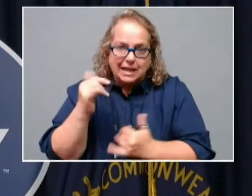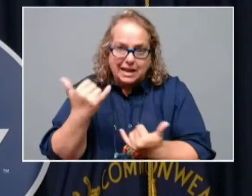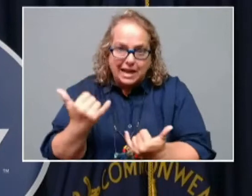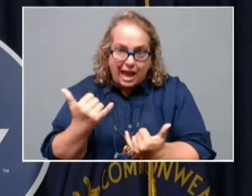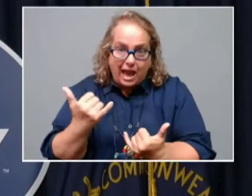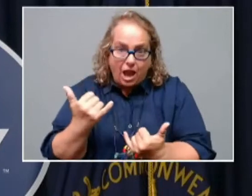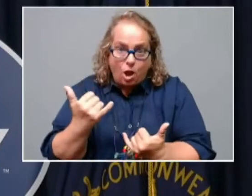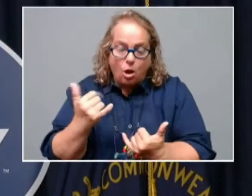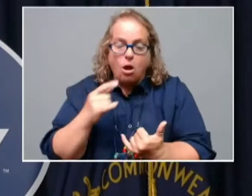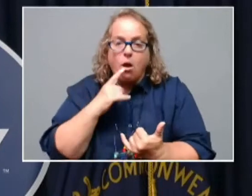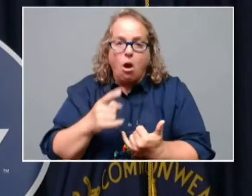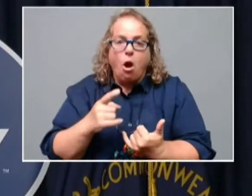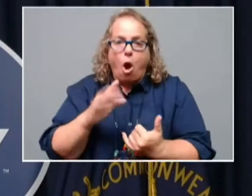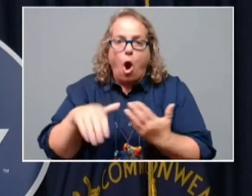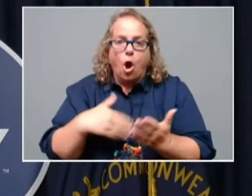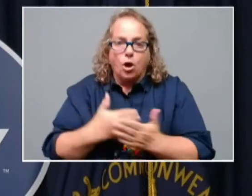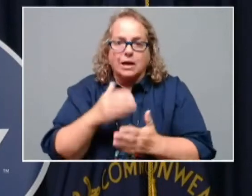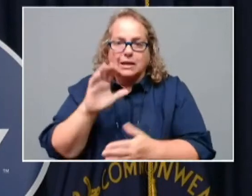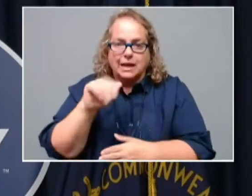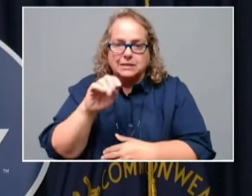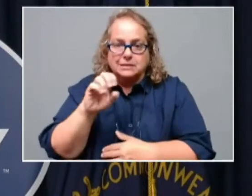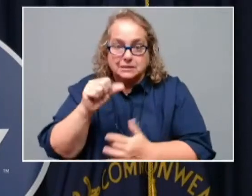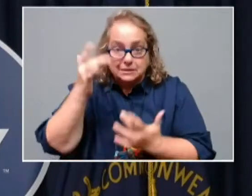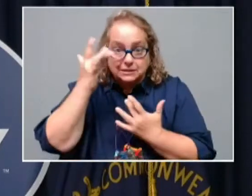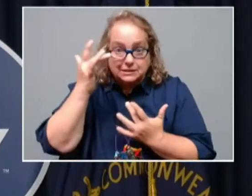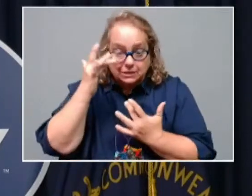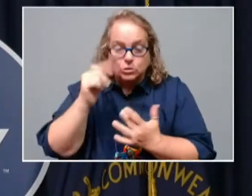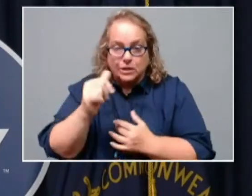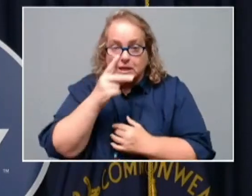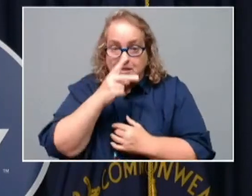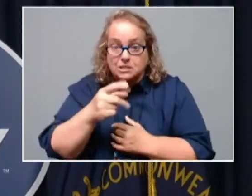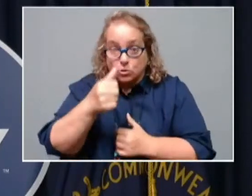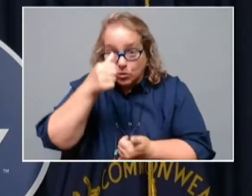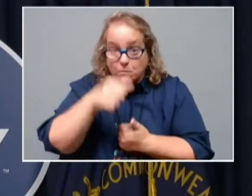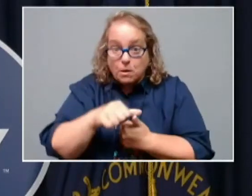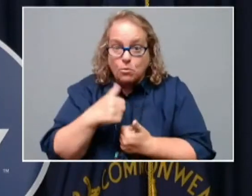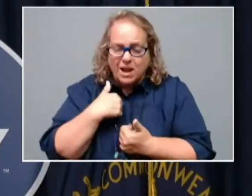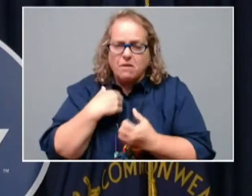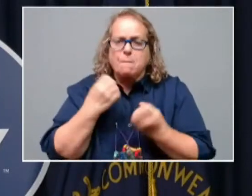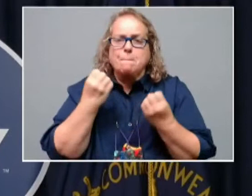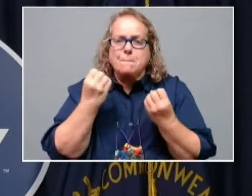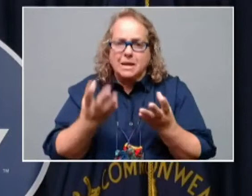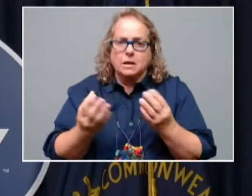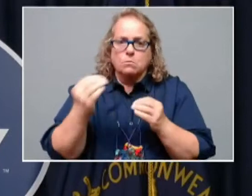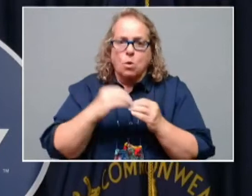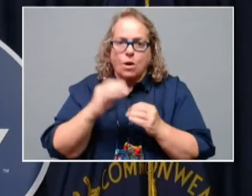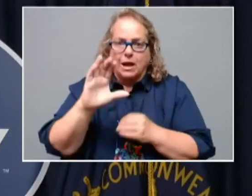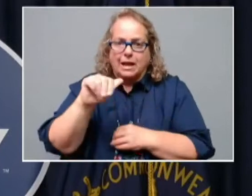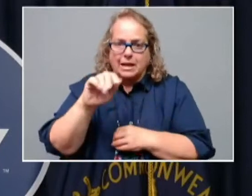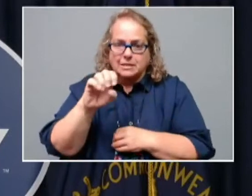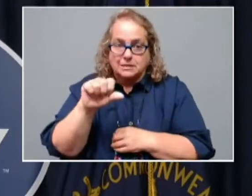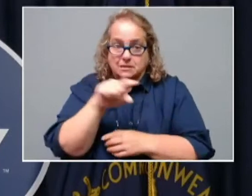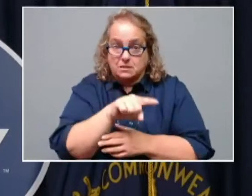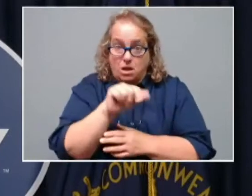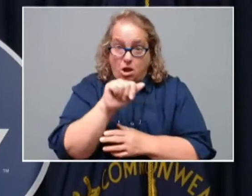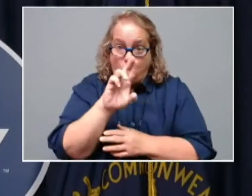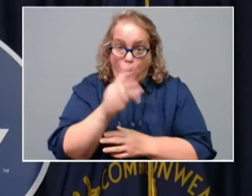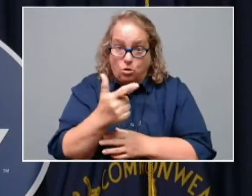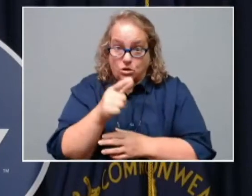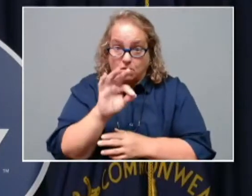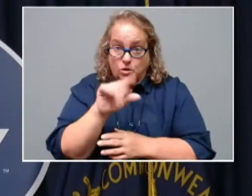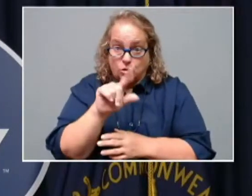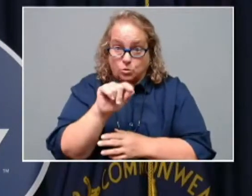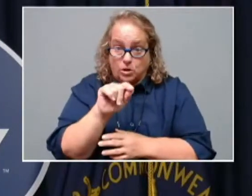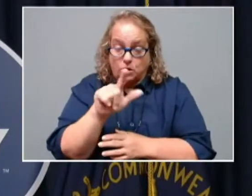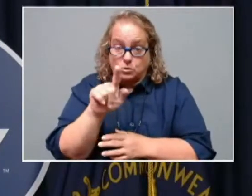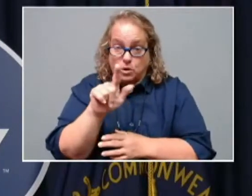up of all the cases we're seeing. Remember, we have a ton more cases this August of 2021 than we did in